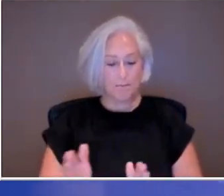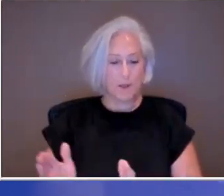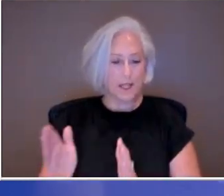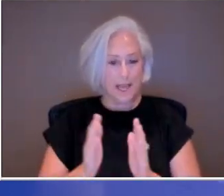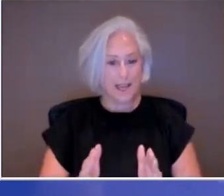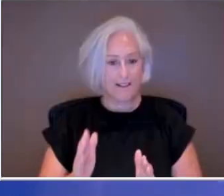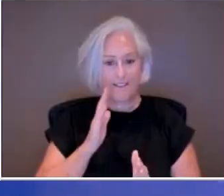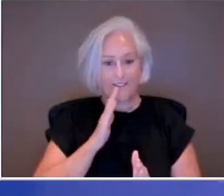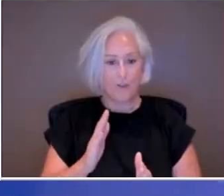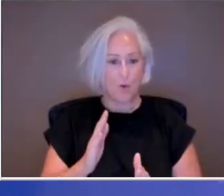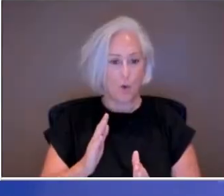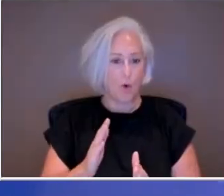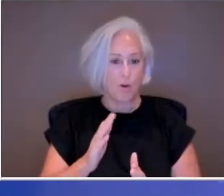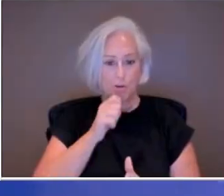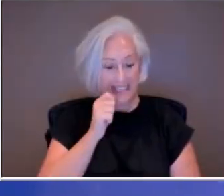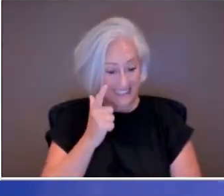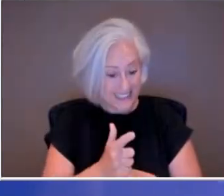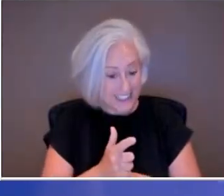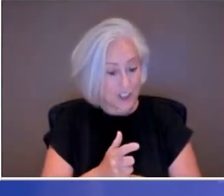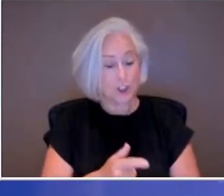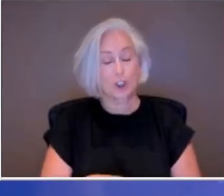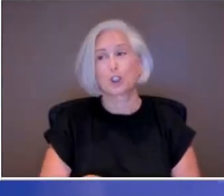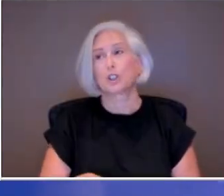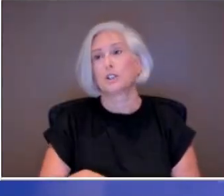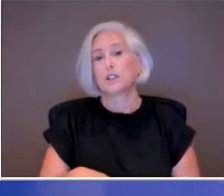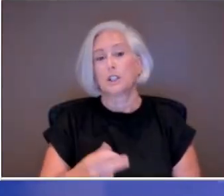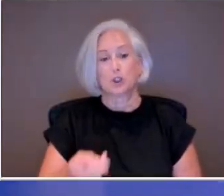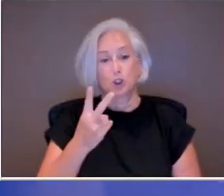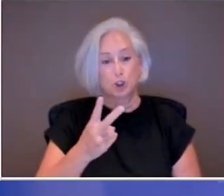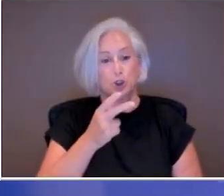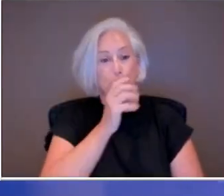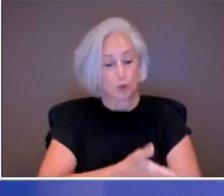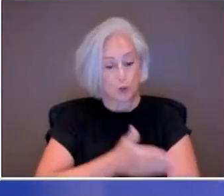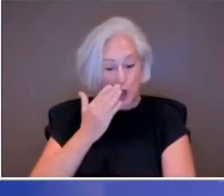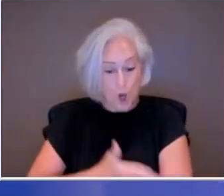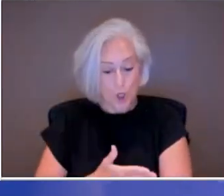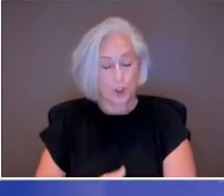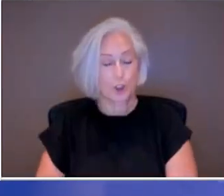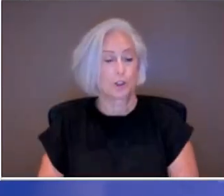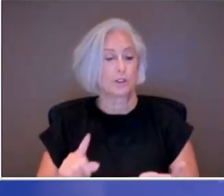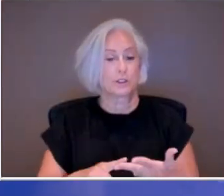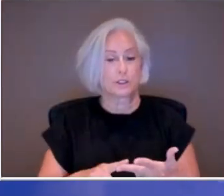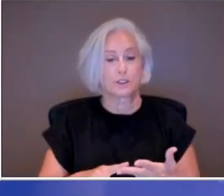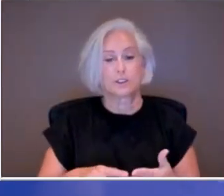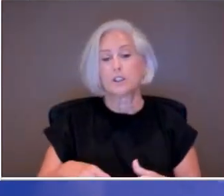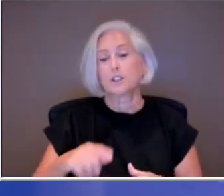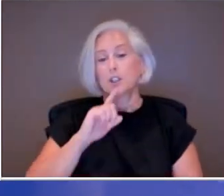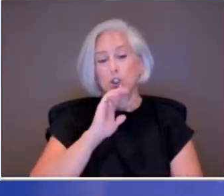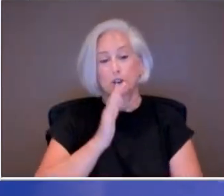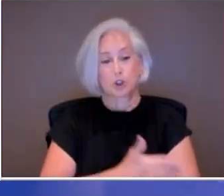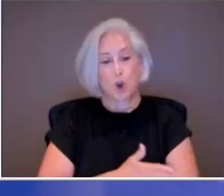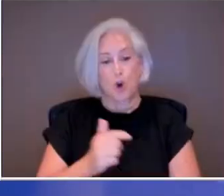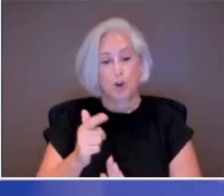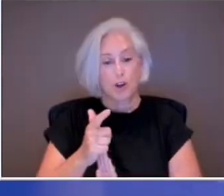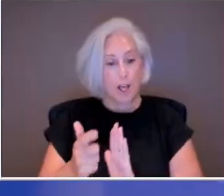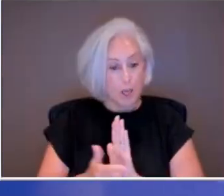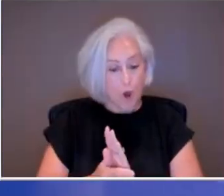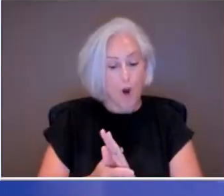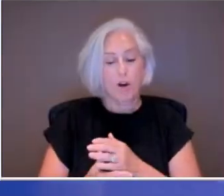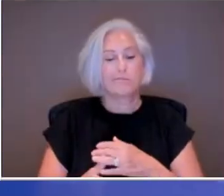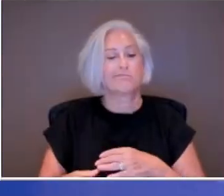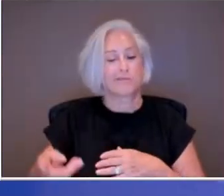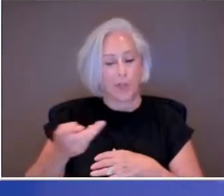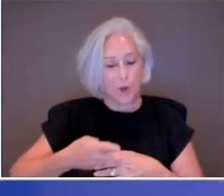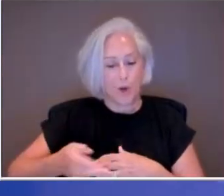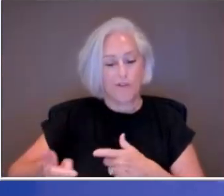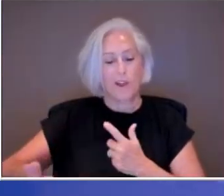2 daughters, a daughter-in-law. People were taking rotations to be with me and be supportive. And I think the team